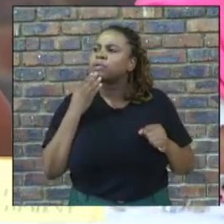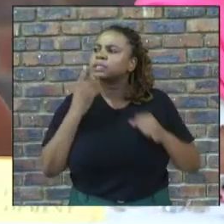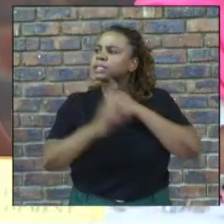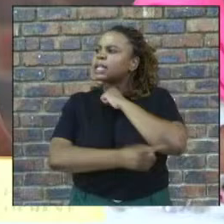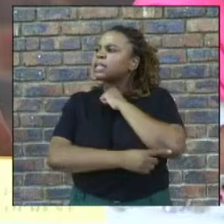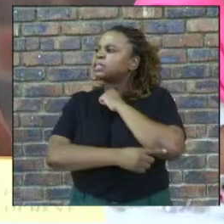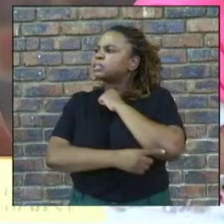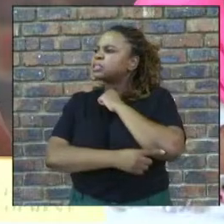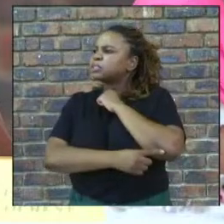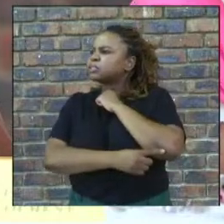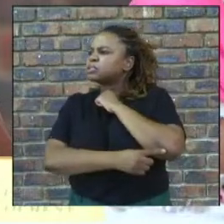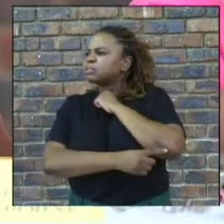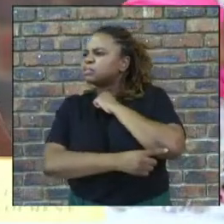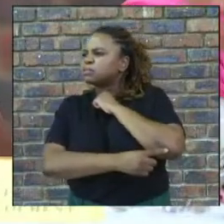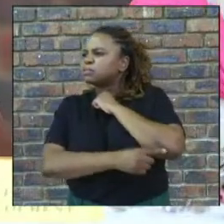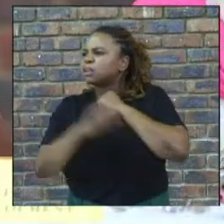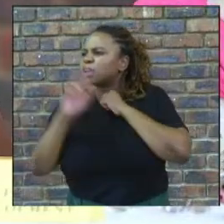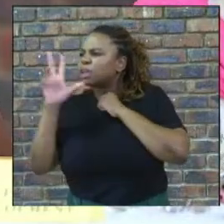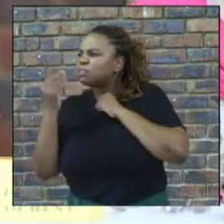8?